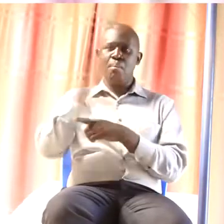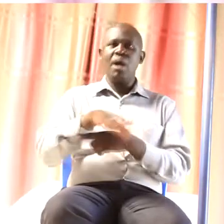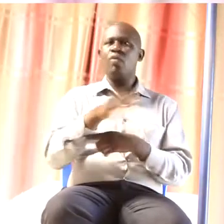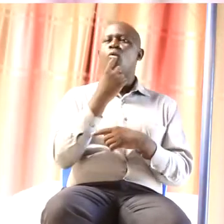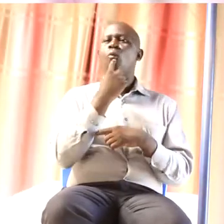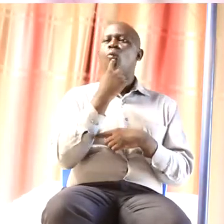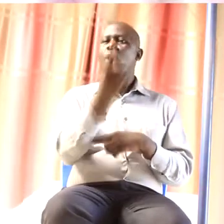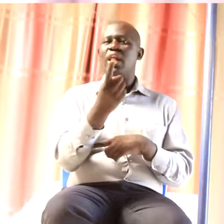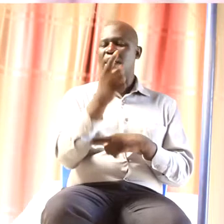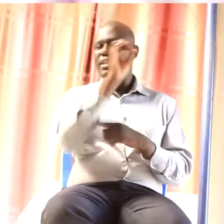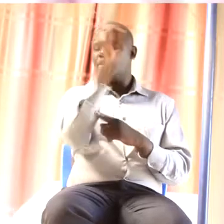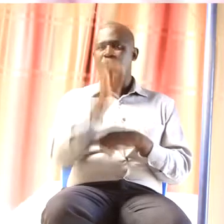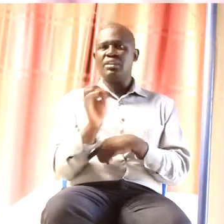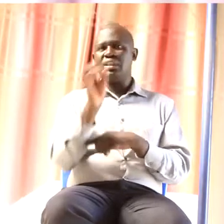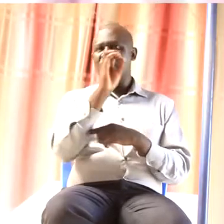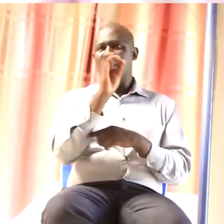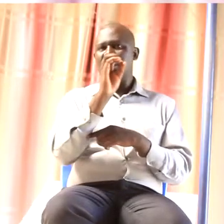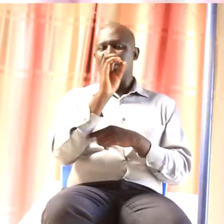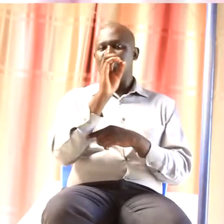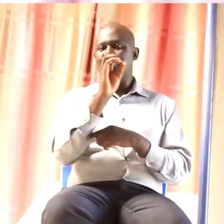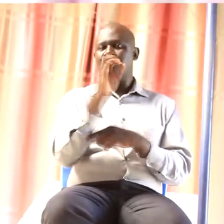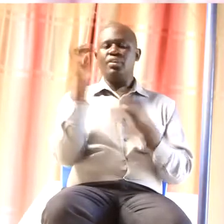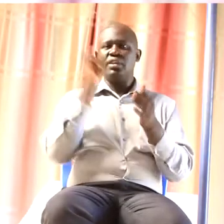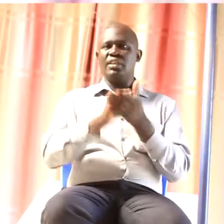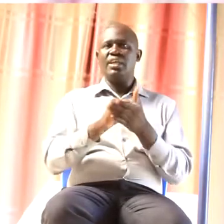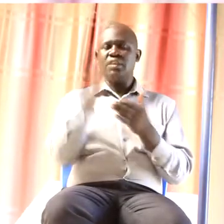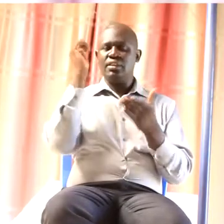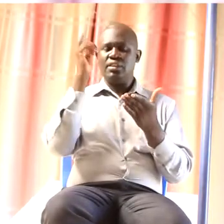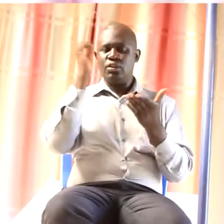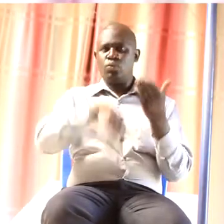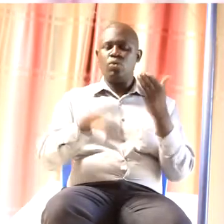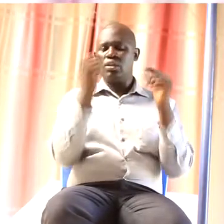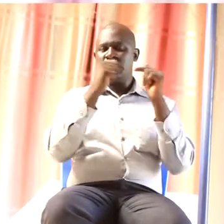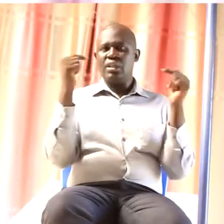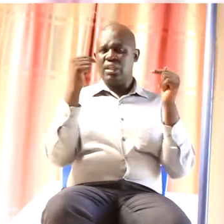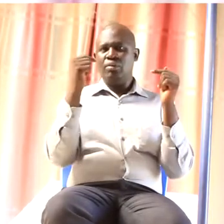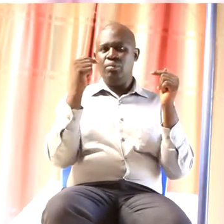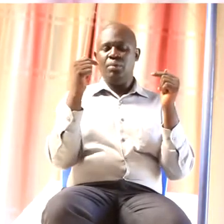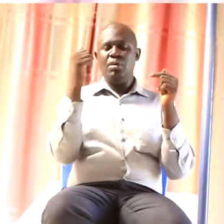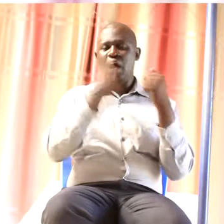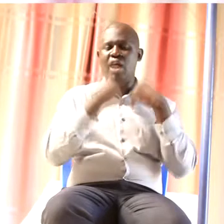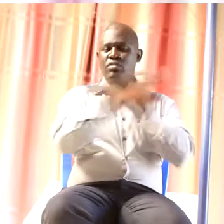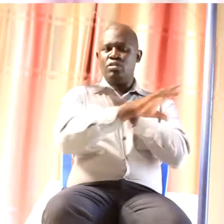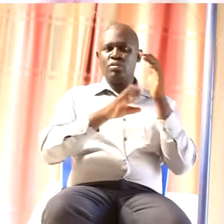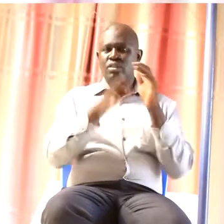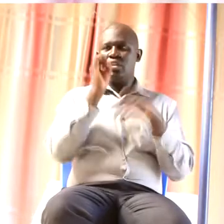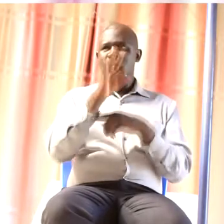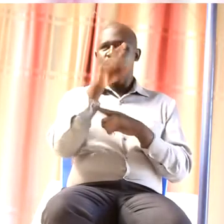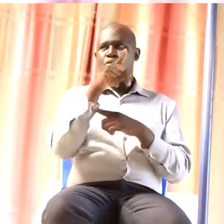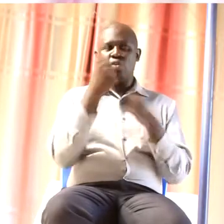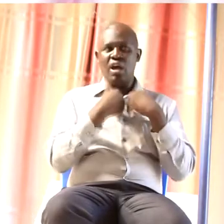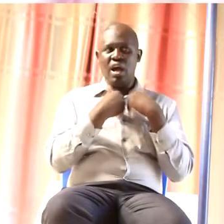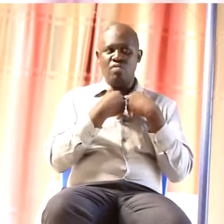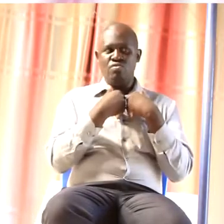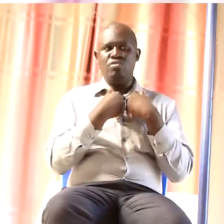only 50%, but 100% that which the enemy has stolen from you. Amen. If he has stolen promotion, I pray that he may